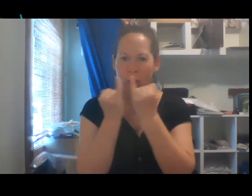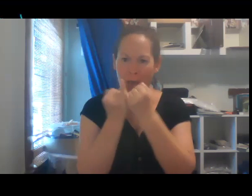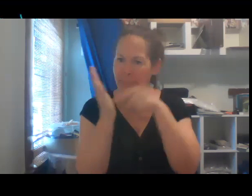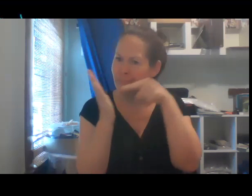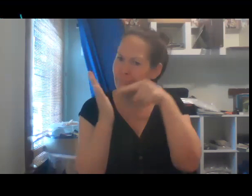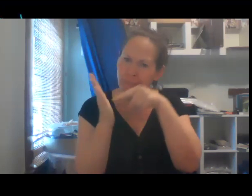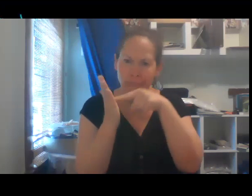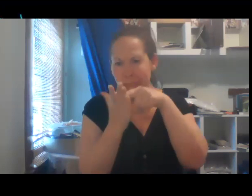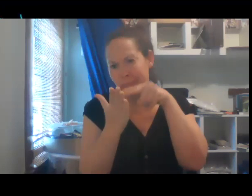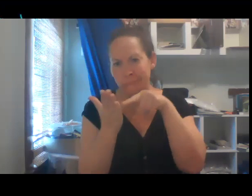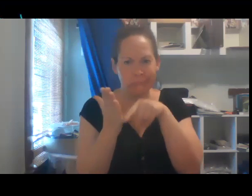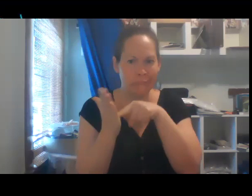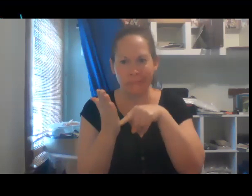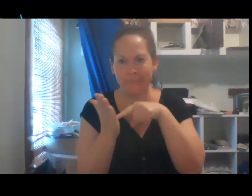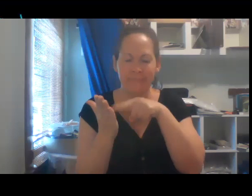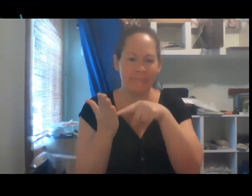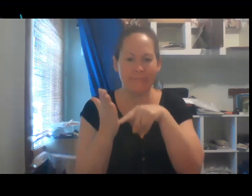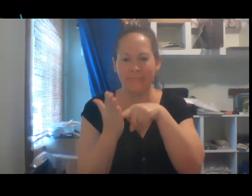0.023105 times 50.